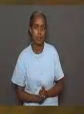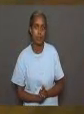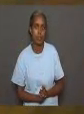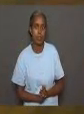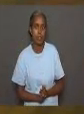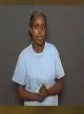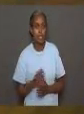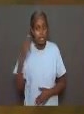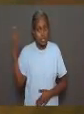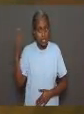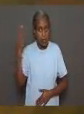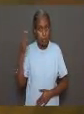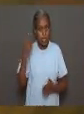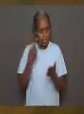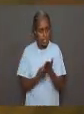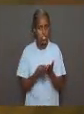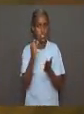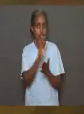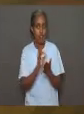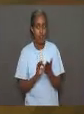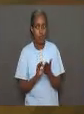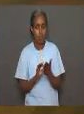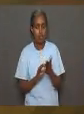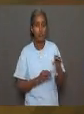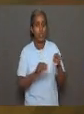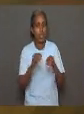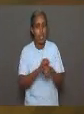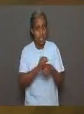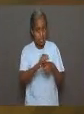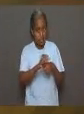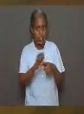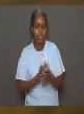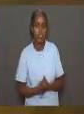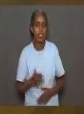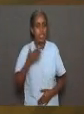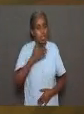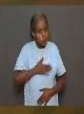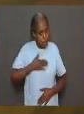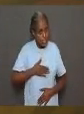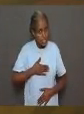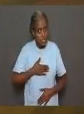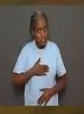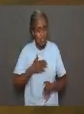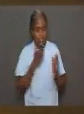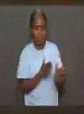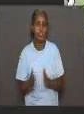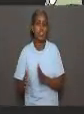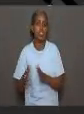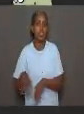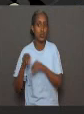Let us apply these formulas to an activity. Please get ready, students.